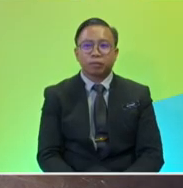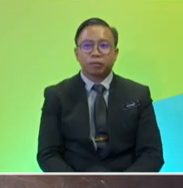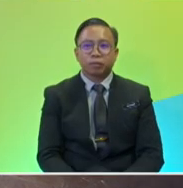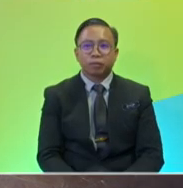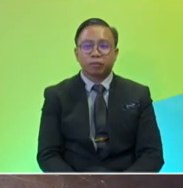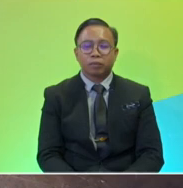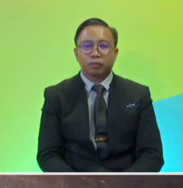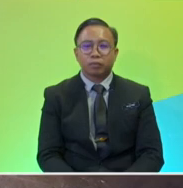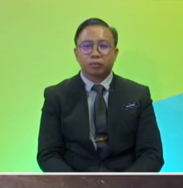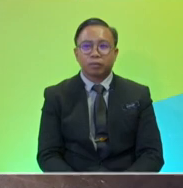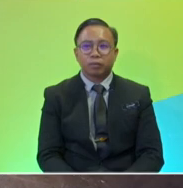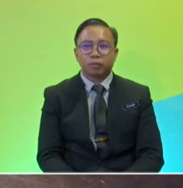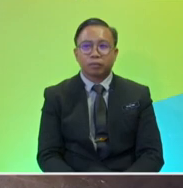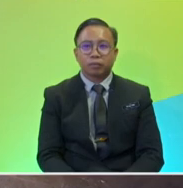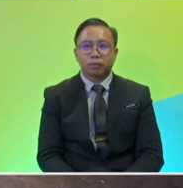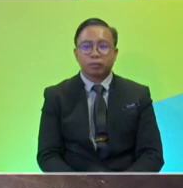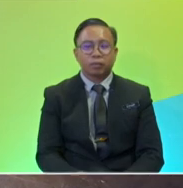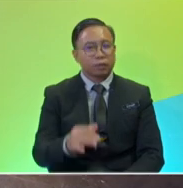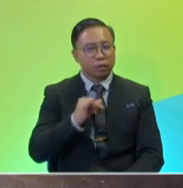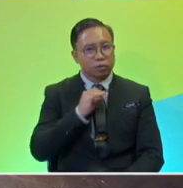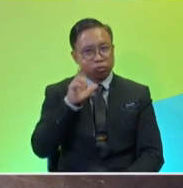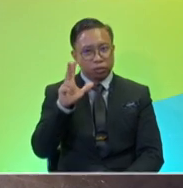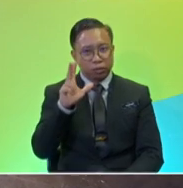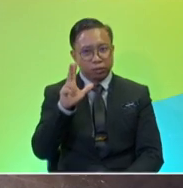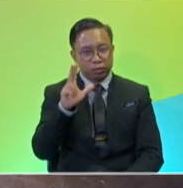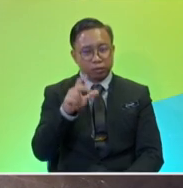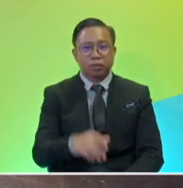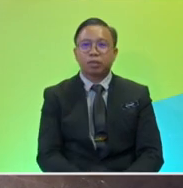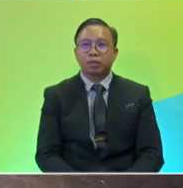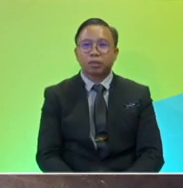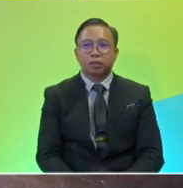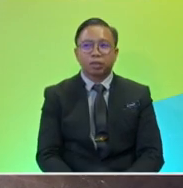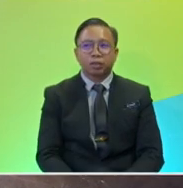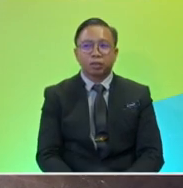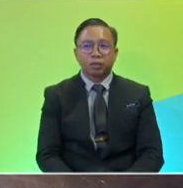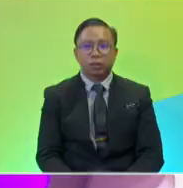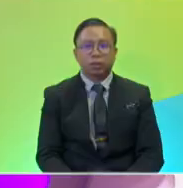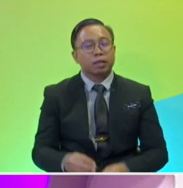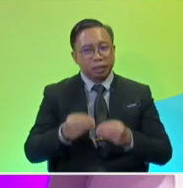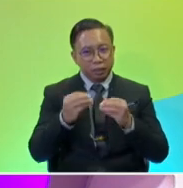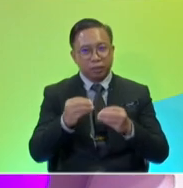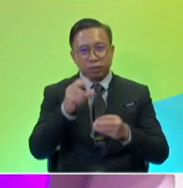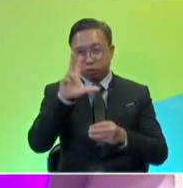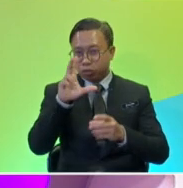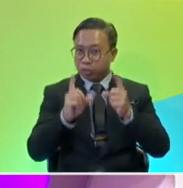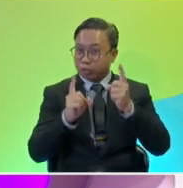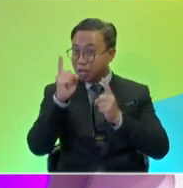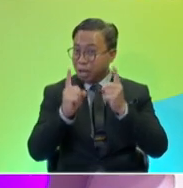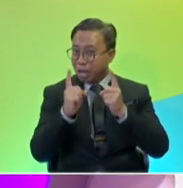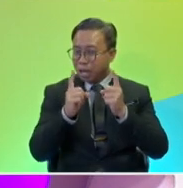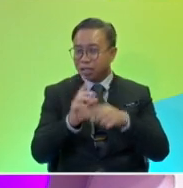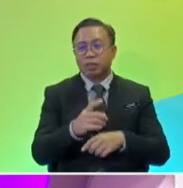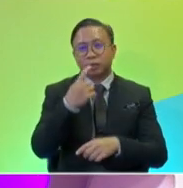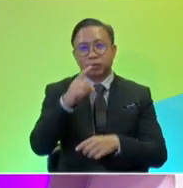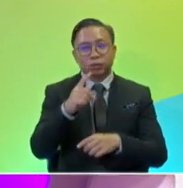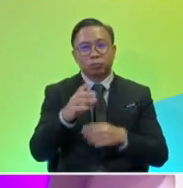I think 3. Yes, yeah. Definitely. Yeah. We will give them